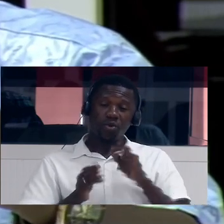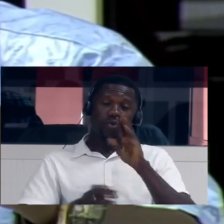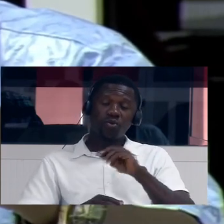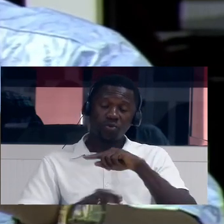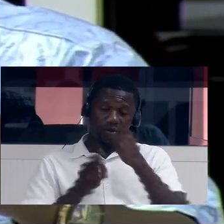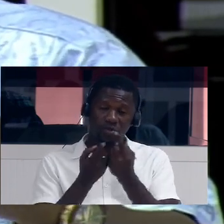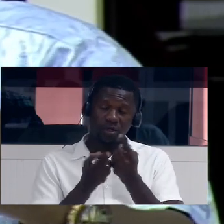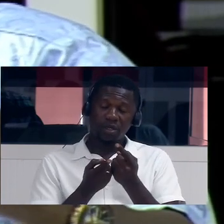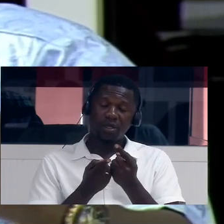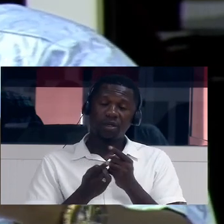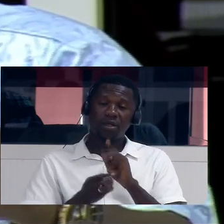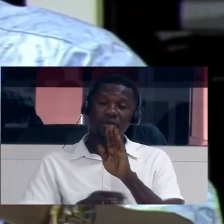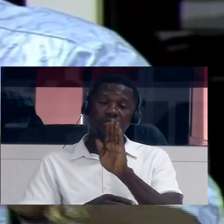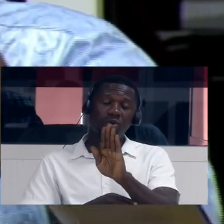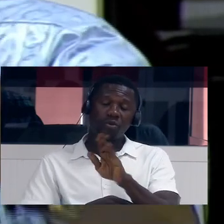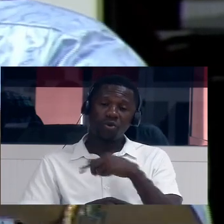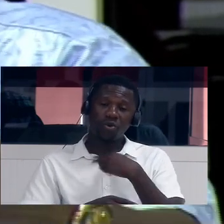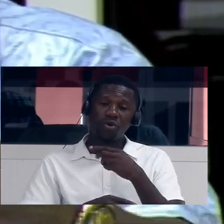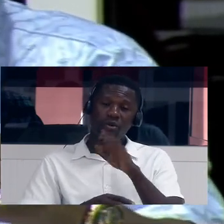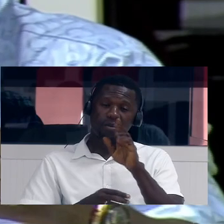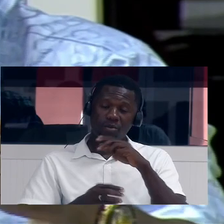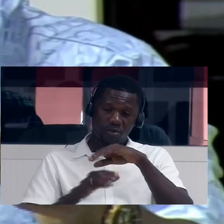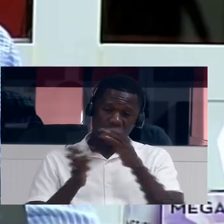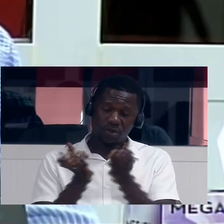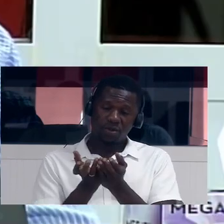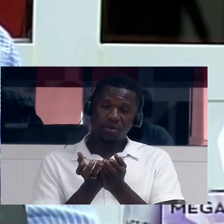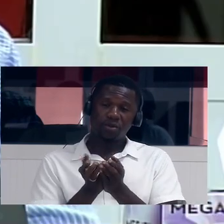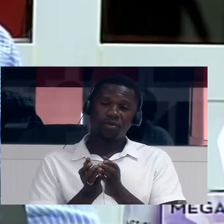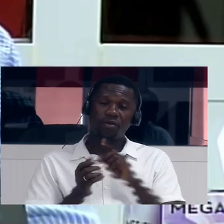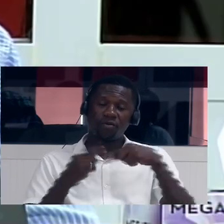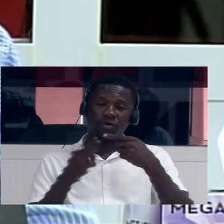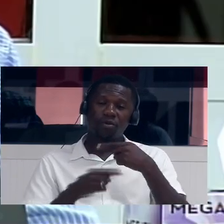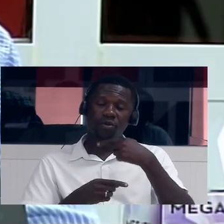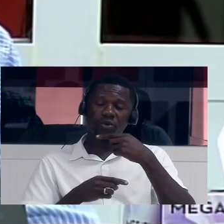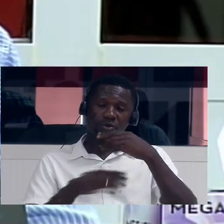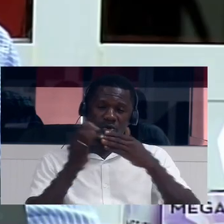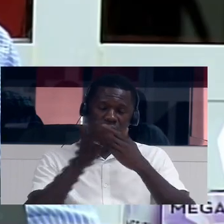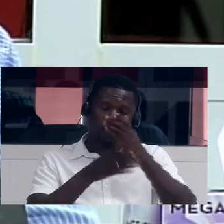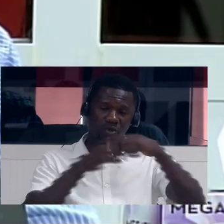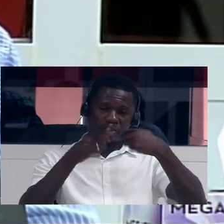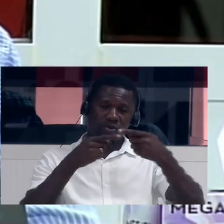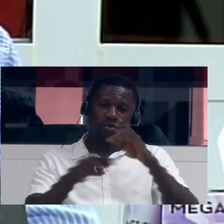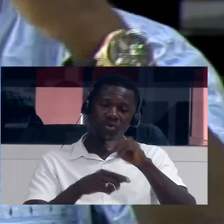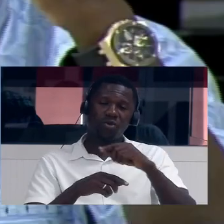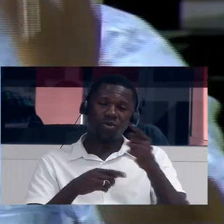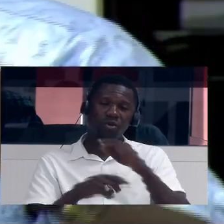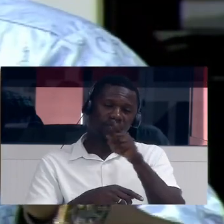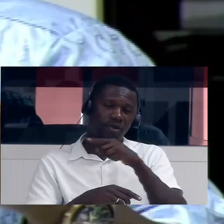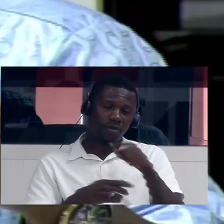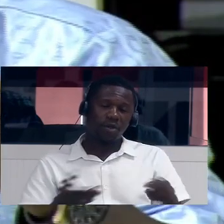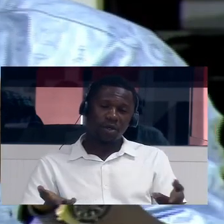police officers from continuing with their illegal conduct? Under normal circumstances, I would have. So